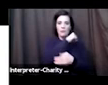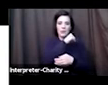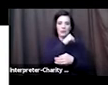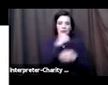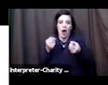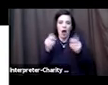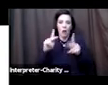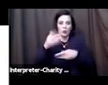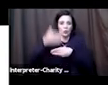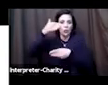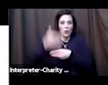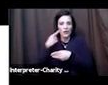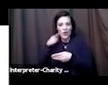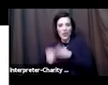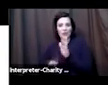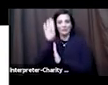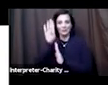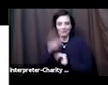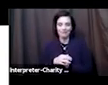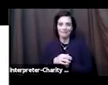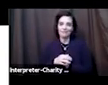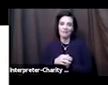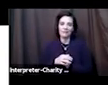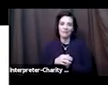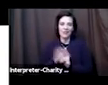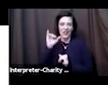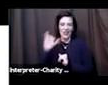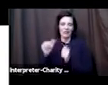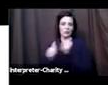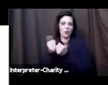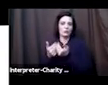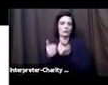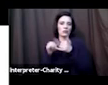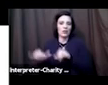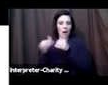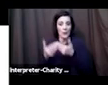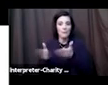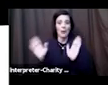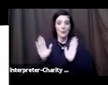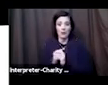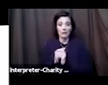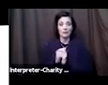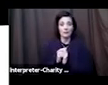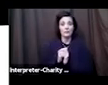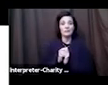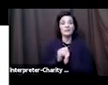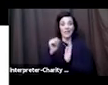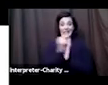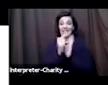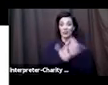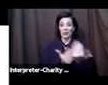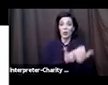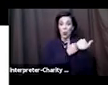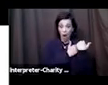opportunity. Those are the most common public ones. You do have a legal requirement to consider